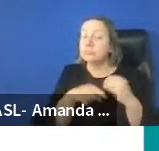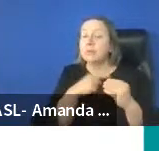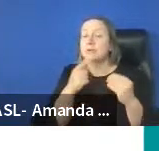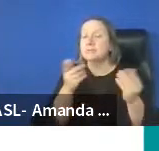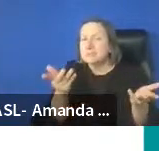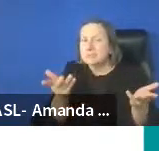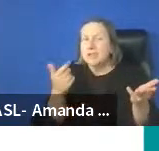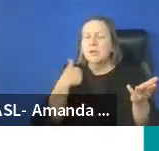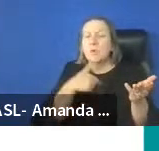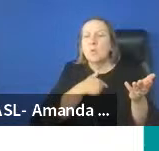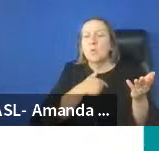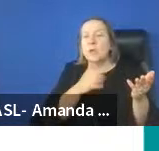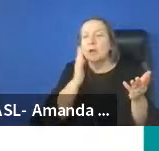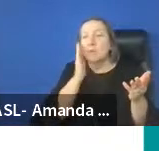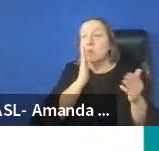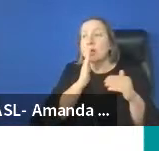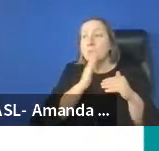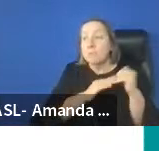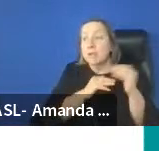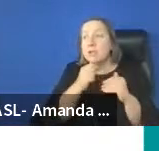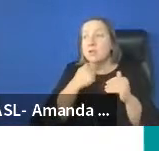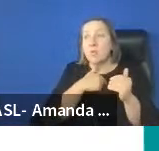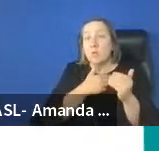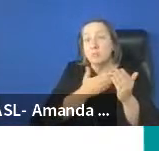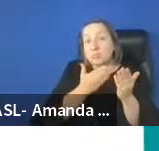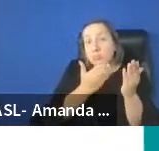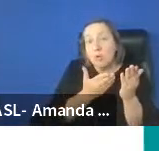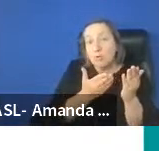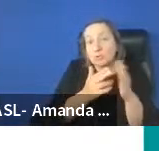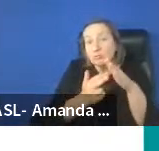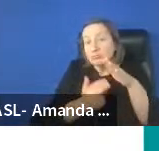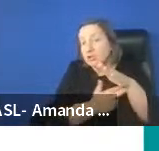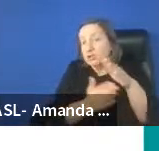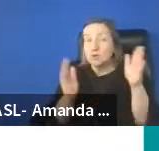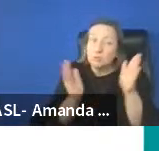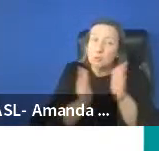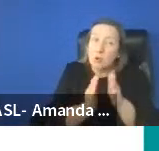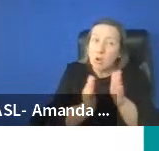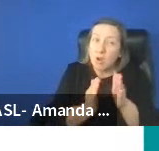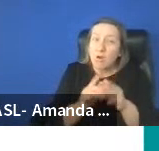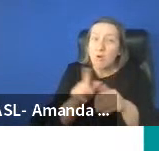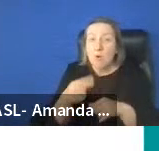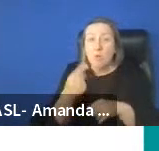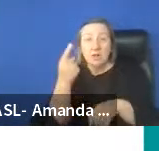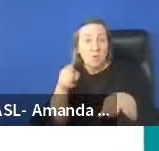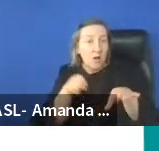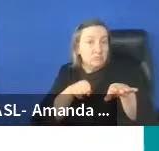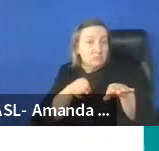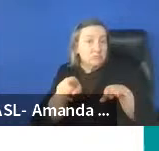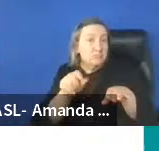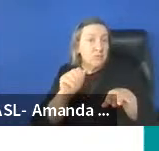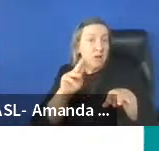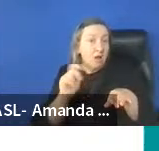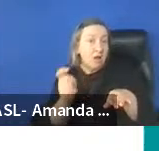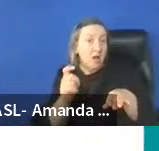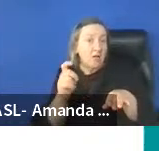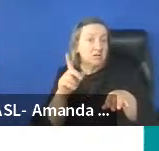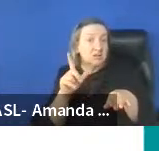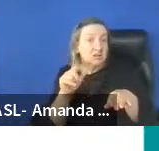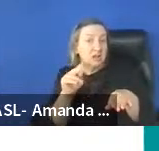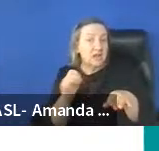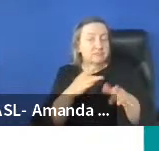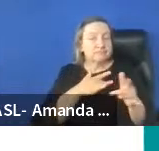we building or are we proposing too small of a bridge with only one auxiliary lane? So they were concerned about